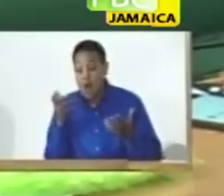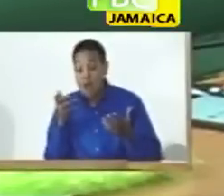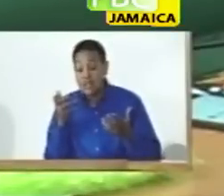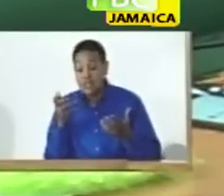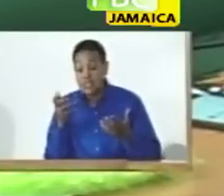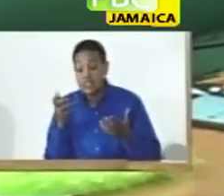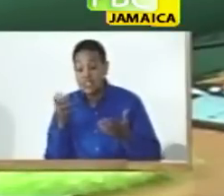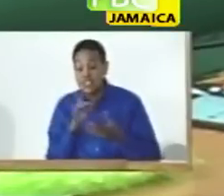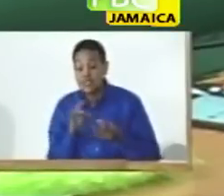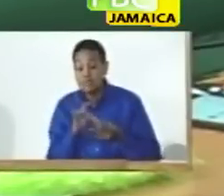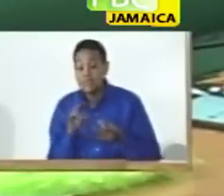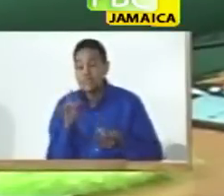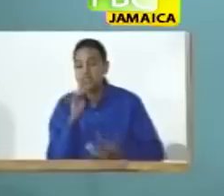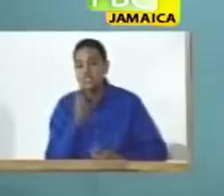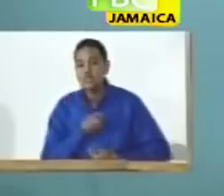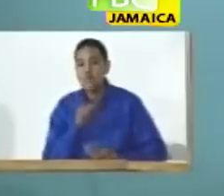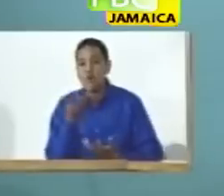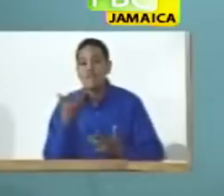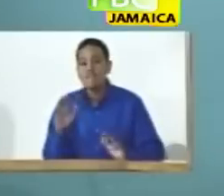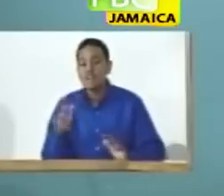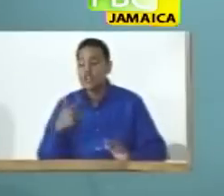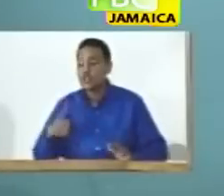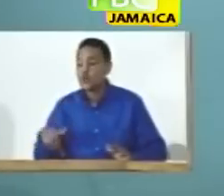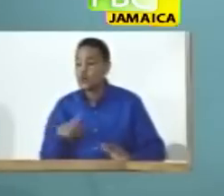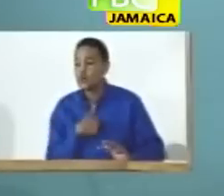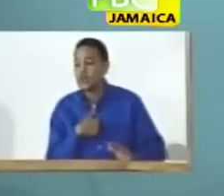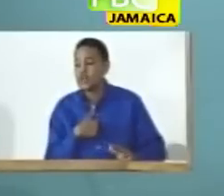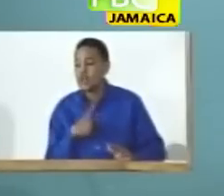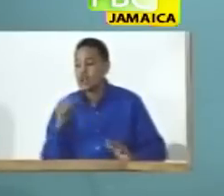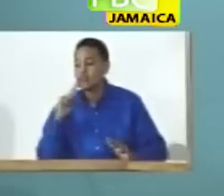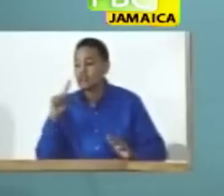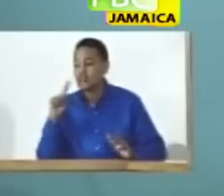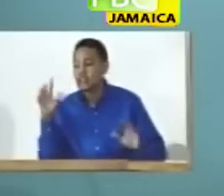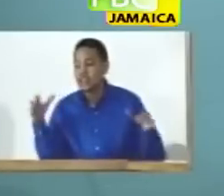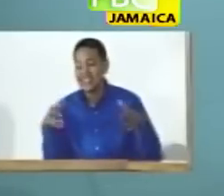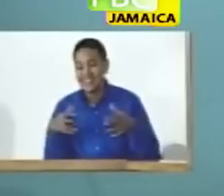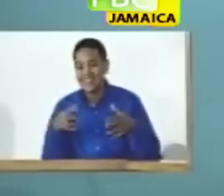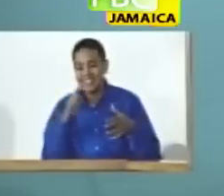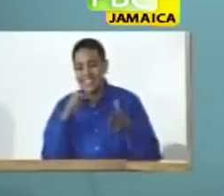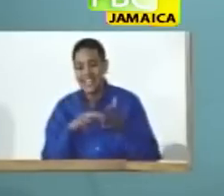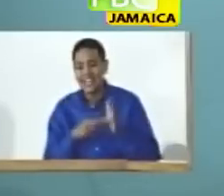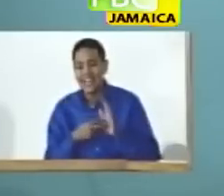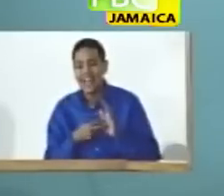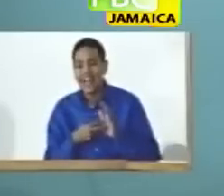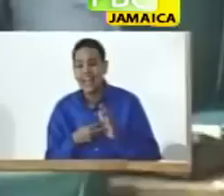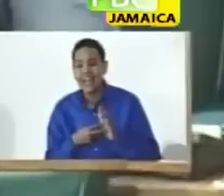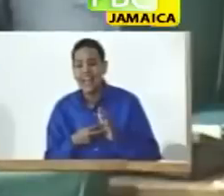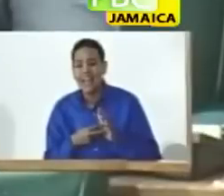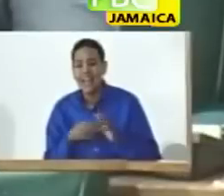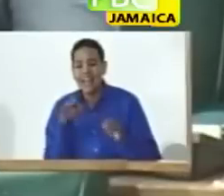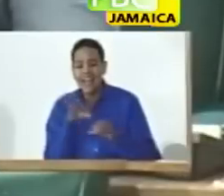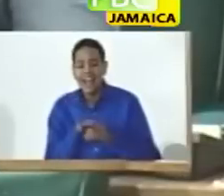speak have spoken. We are, after all, intending to elect Caesar, not bury him.